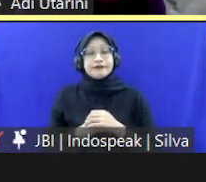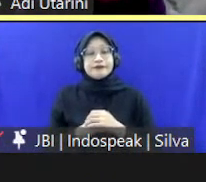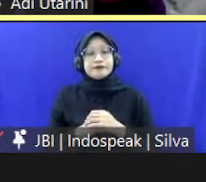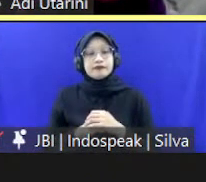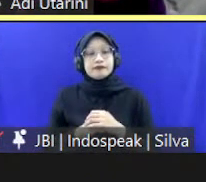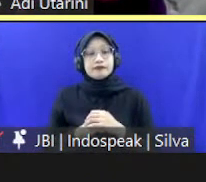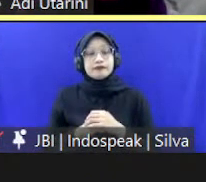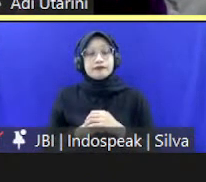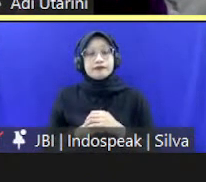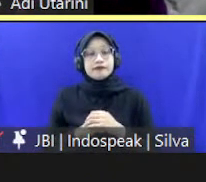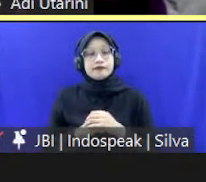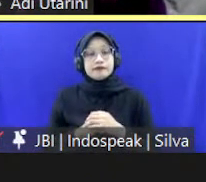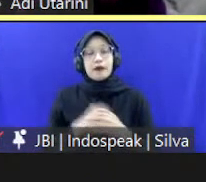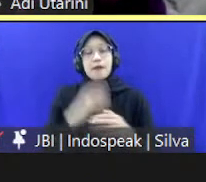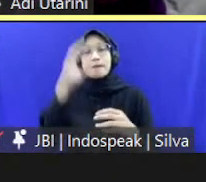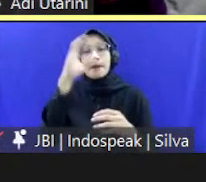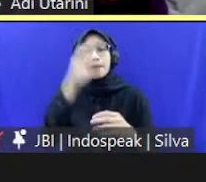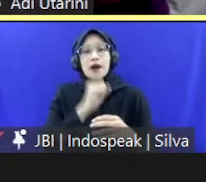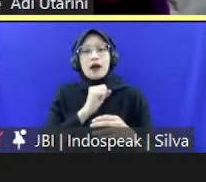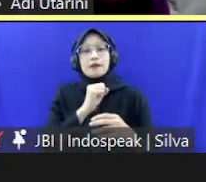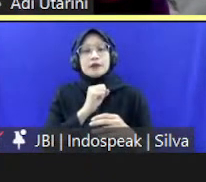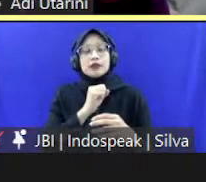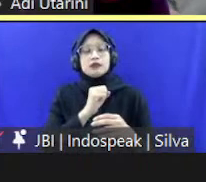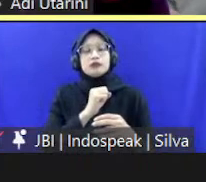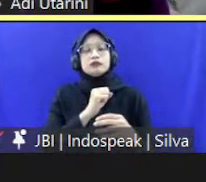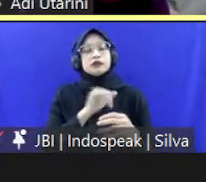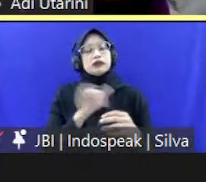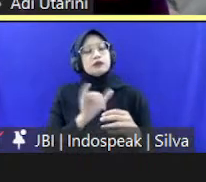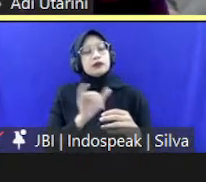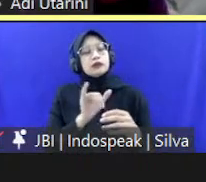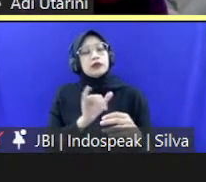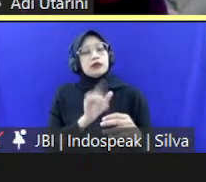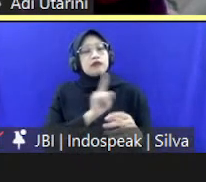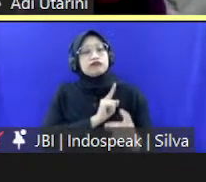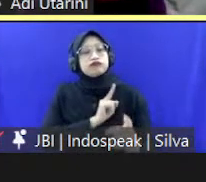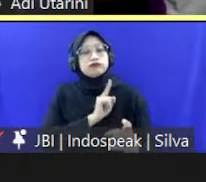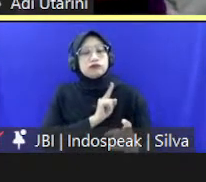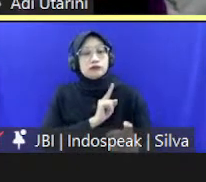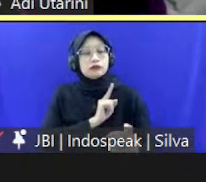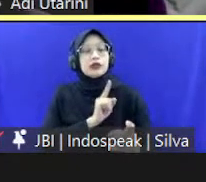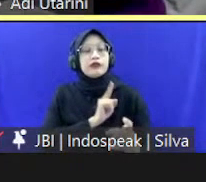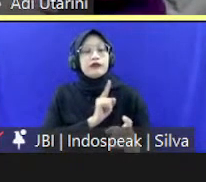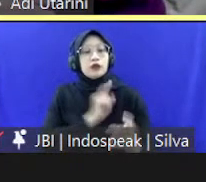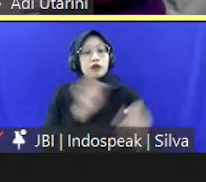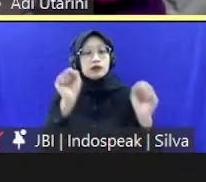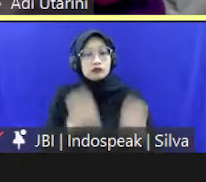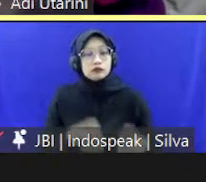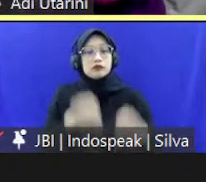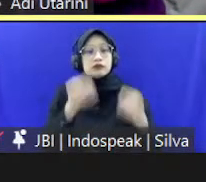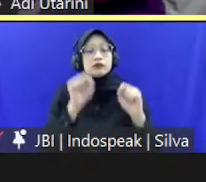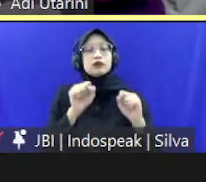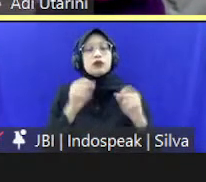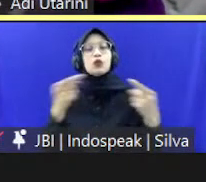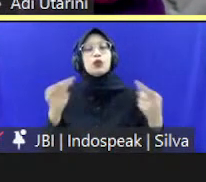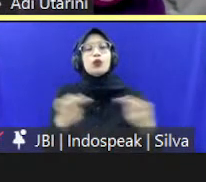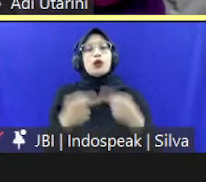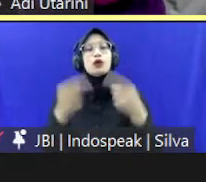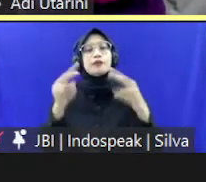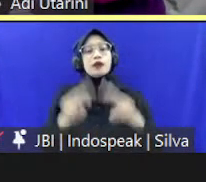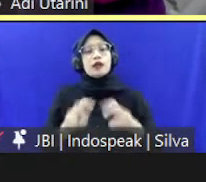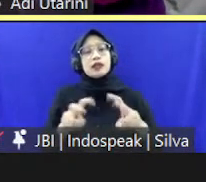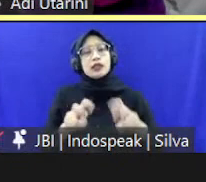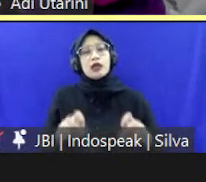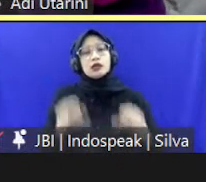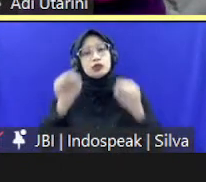of individual consent, which is not so applicable in this research. And then we were able to